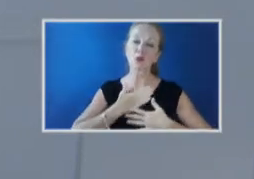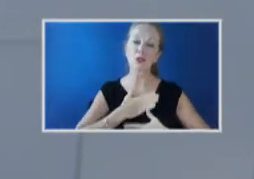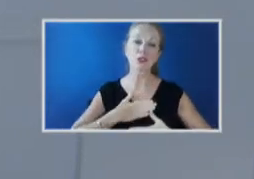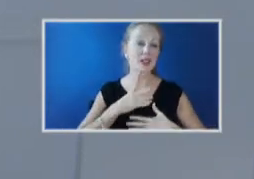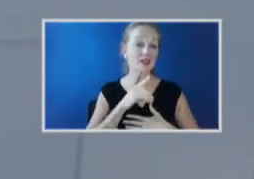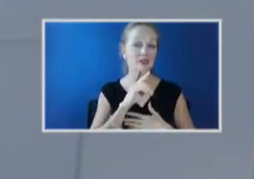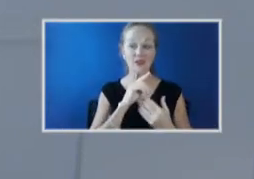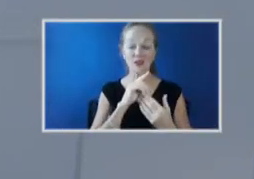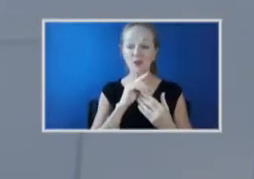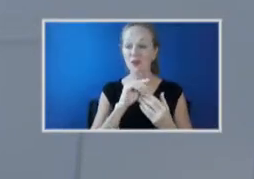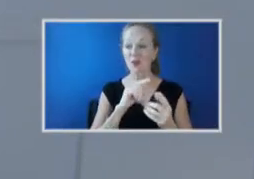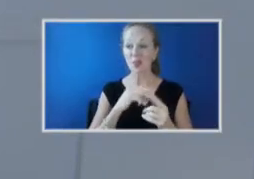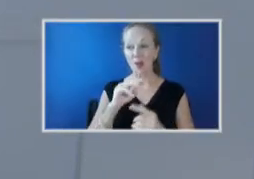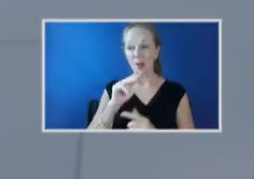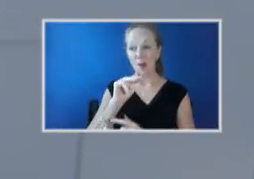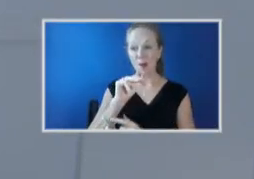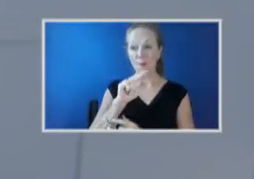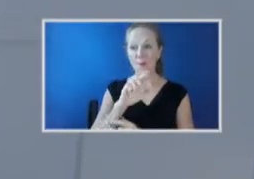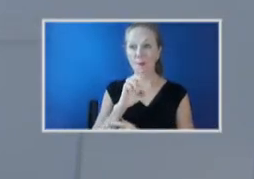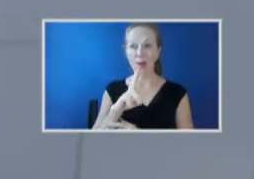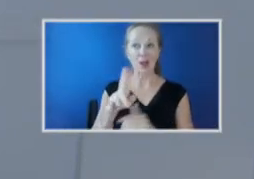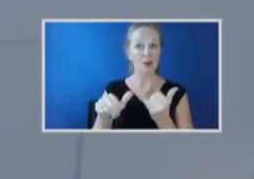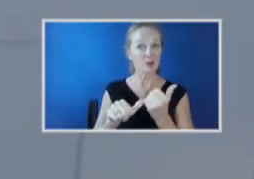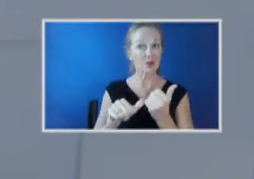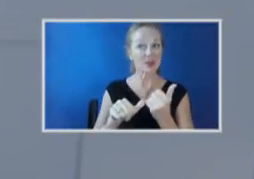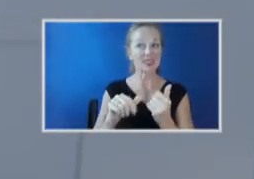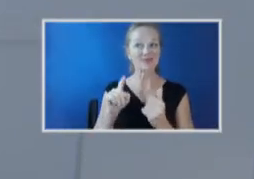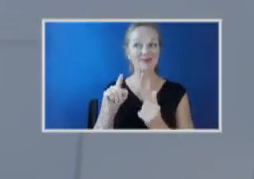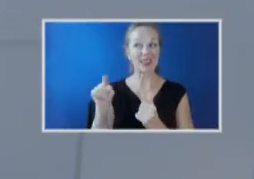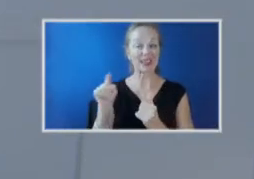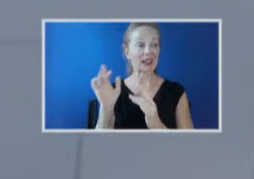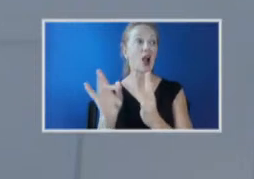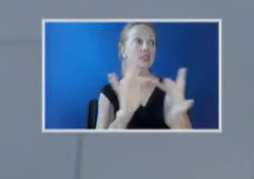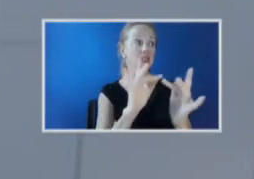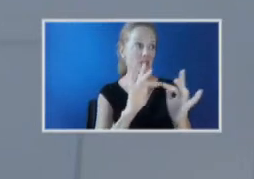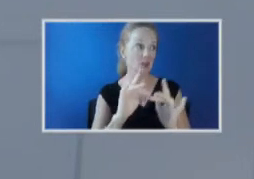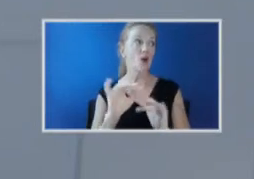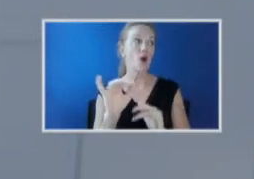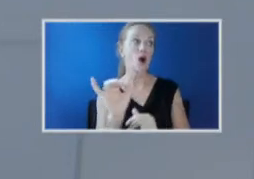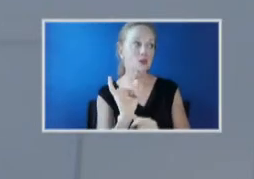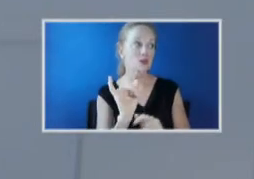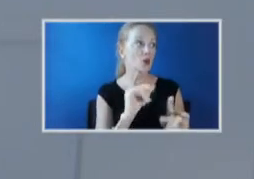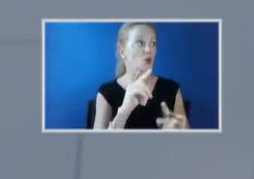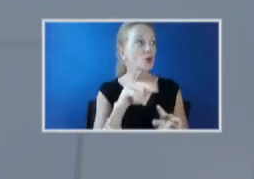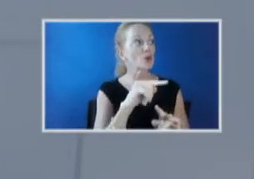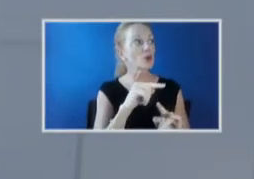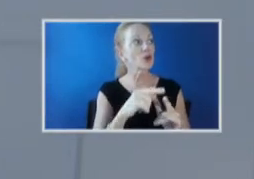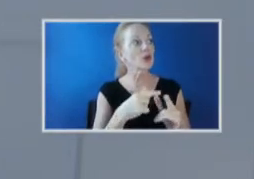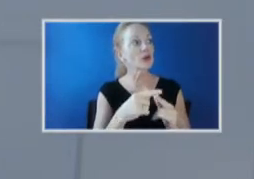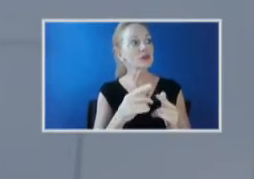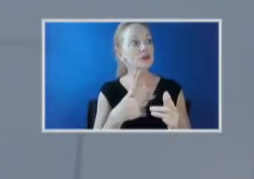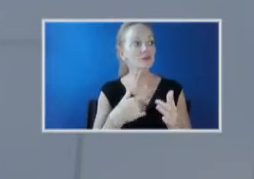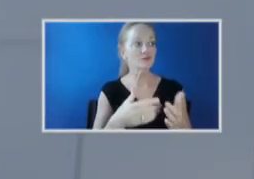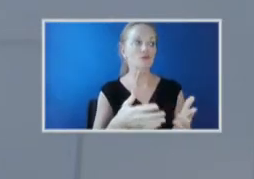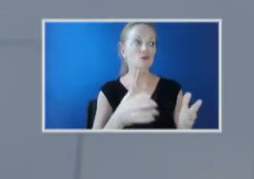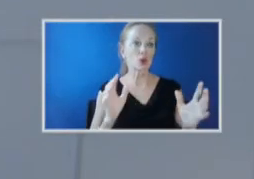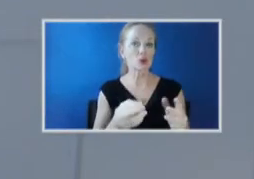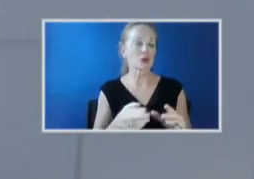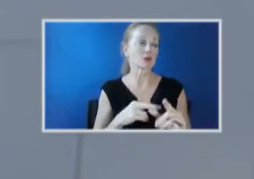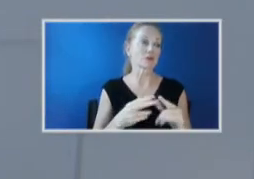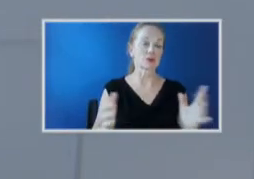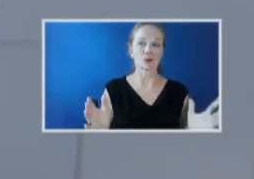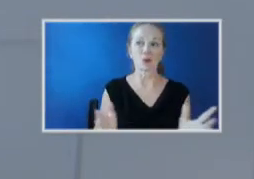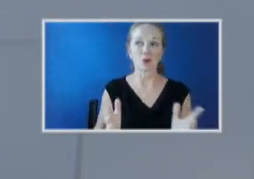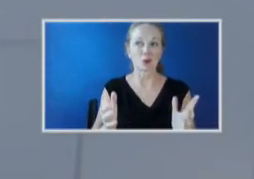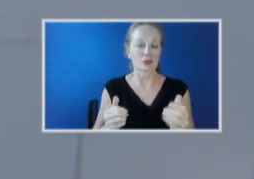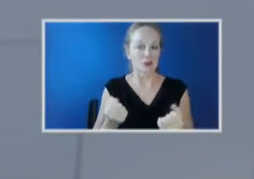the Mayor Pro Tem, as he reached out, I think, to some of you also, to get us with hitting the ground running on this first